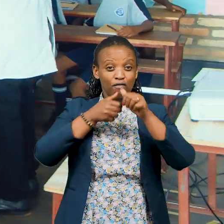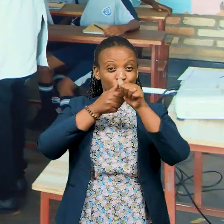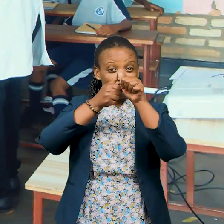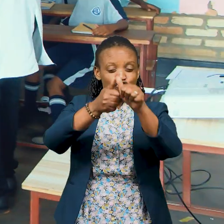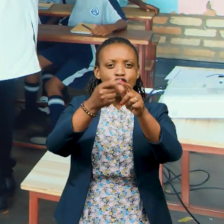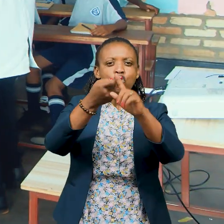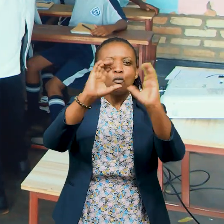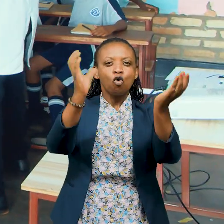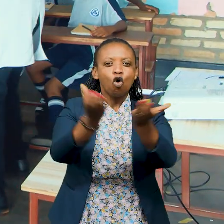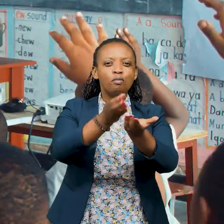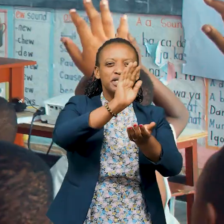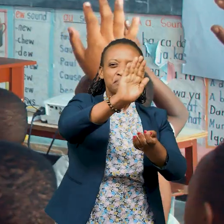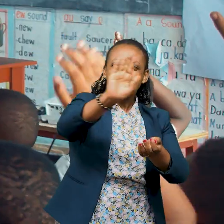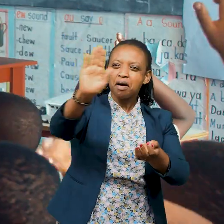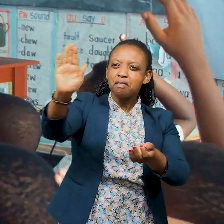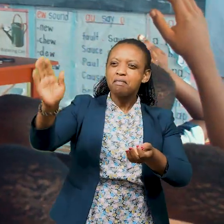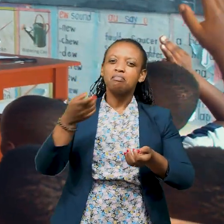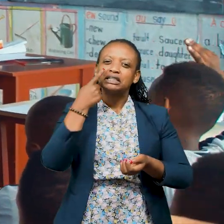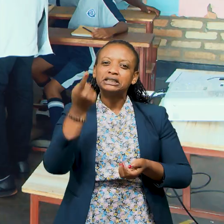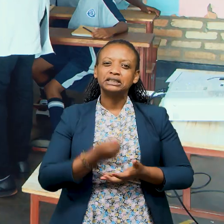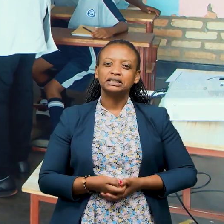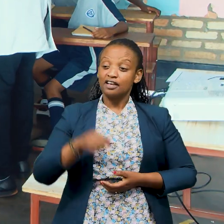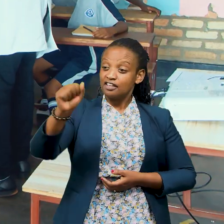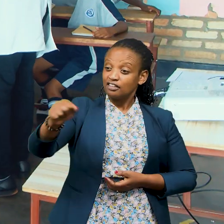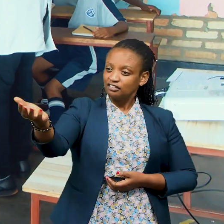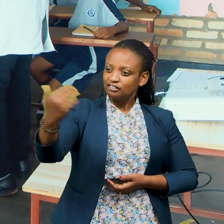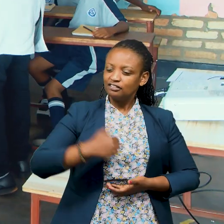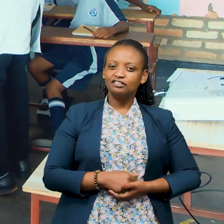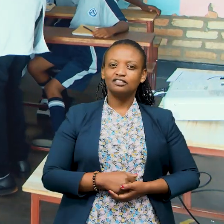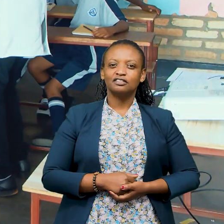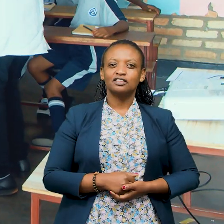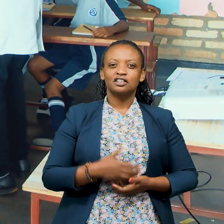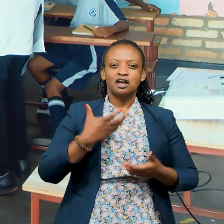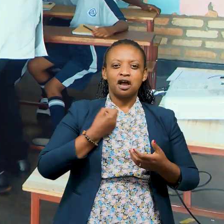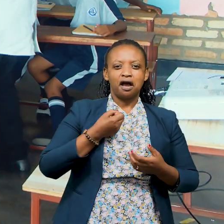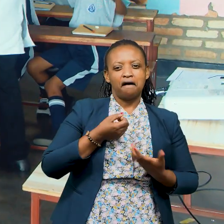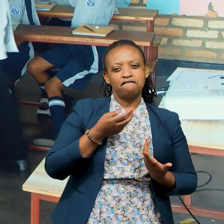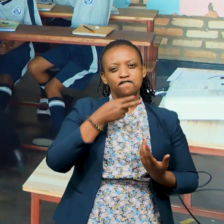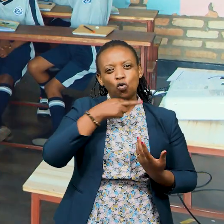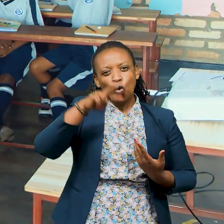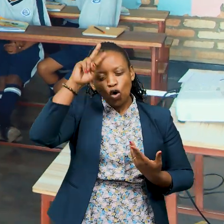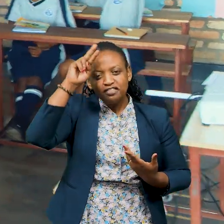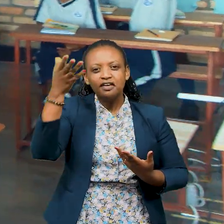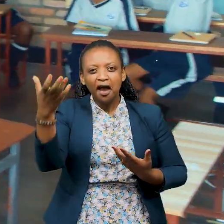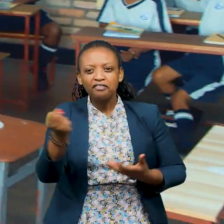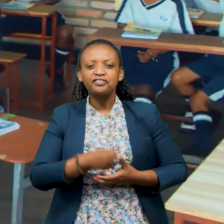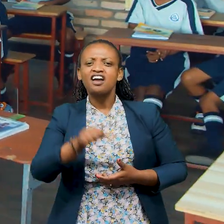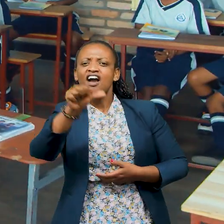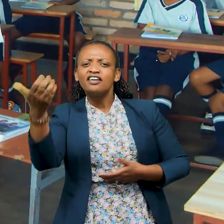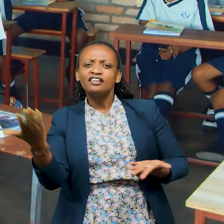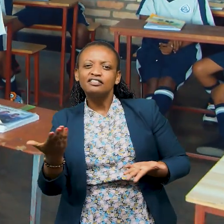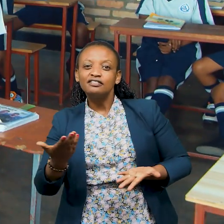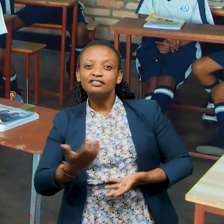our community. Yes, Josephine, yes? A goat, very good. Another one, yes?